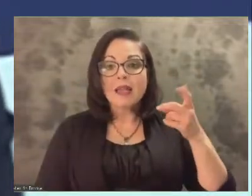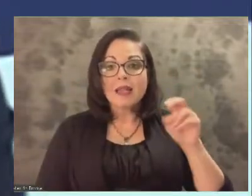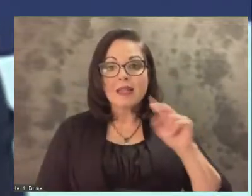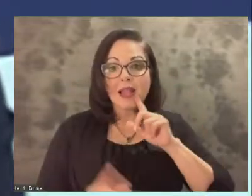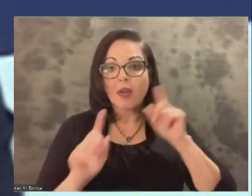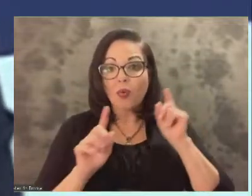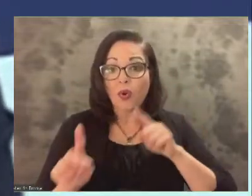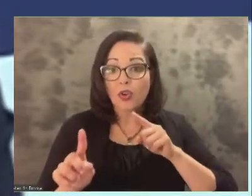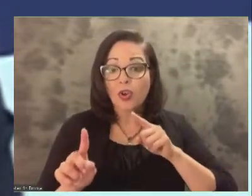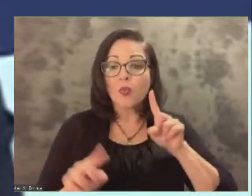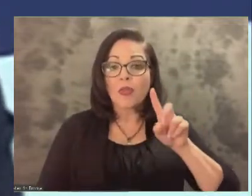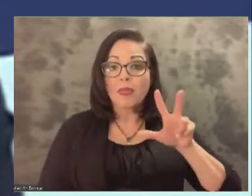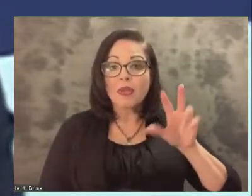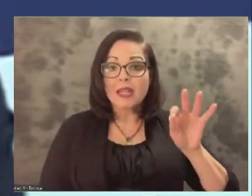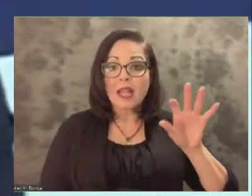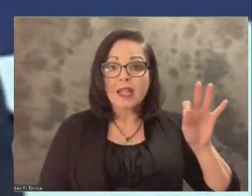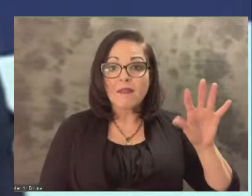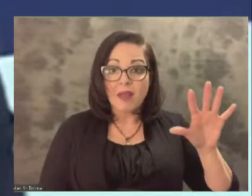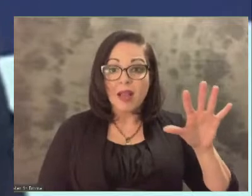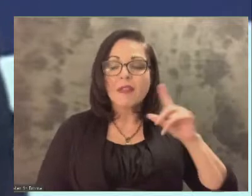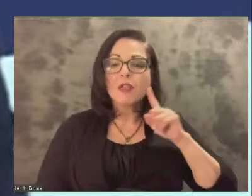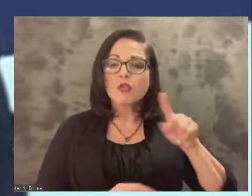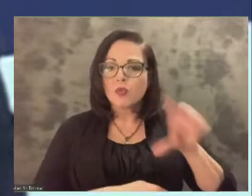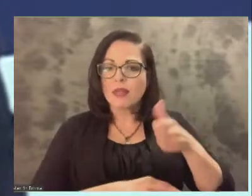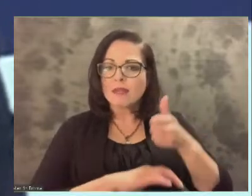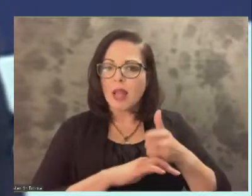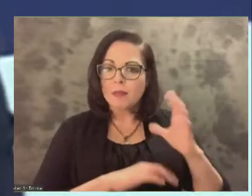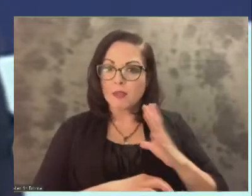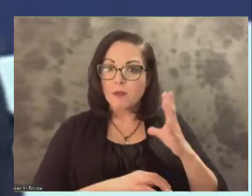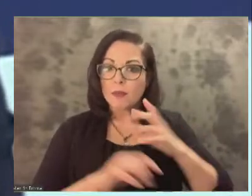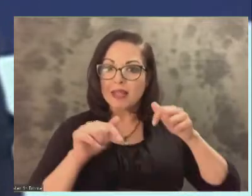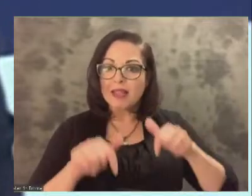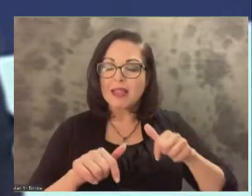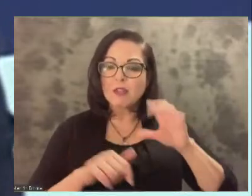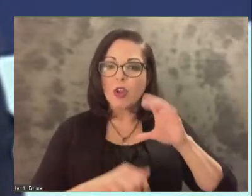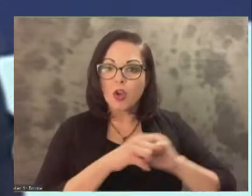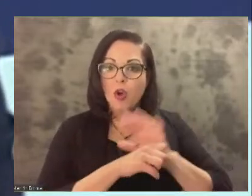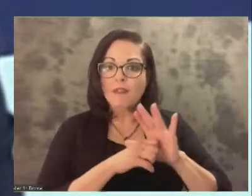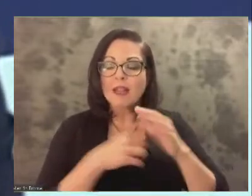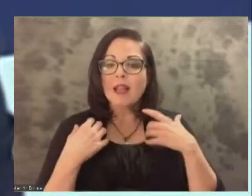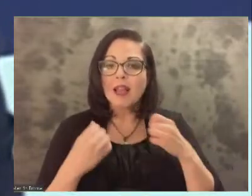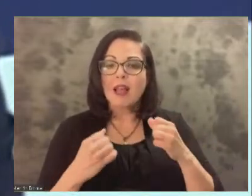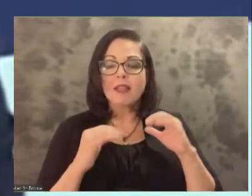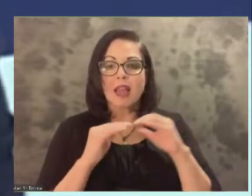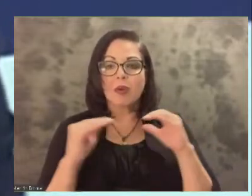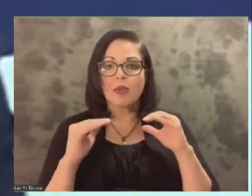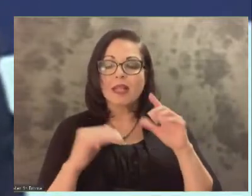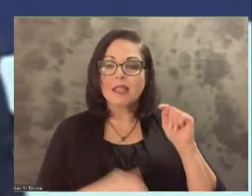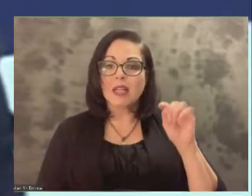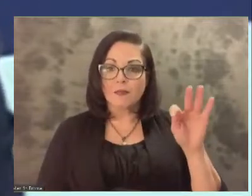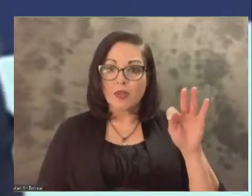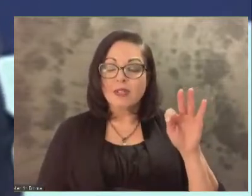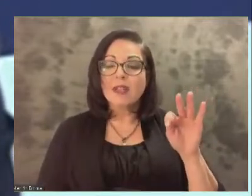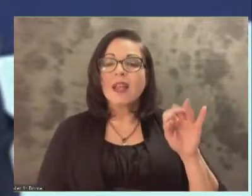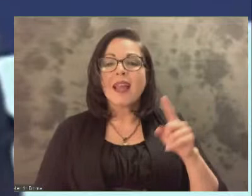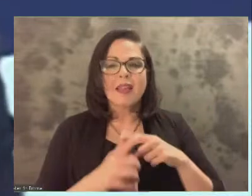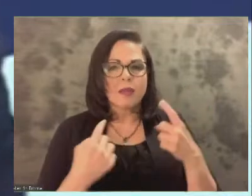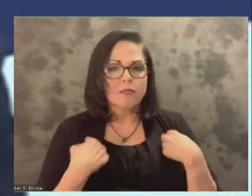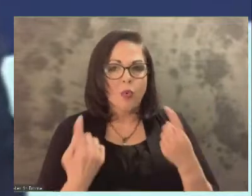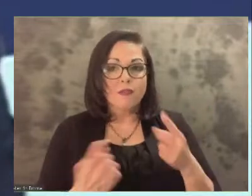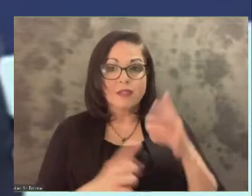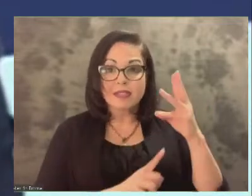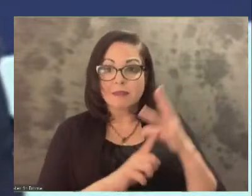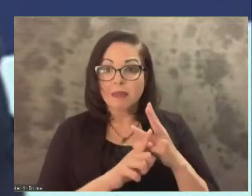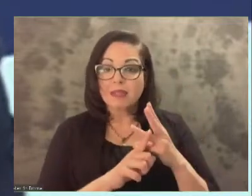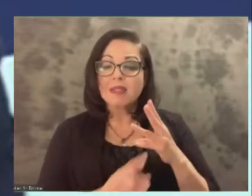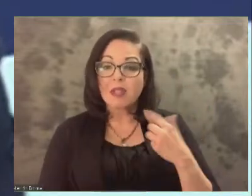Order 13995 to formally establish this COVID-19 Health Equity Task Force. And over these past 6 months,